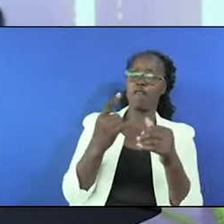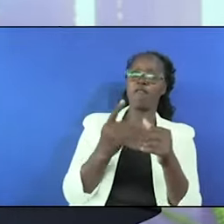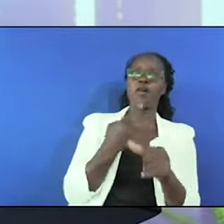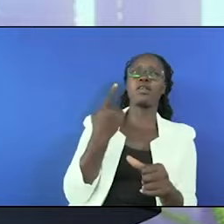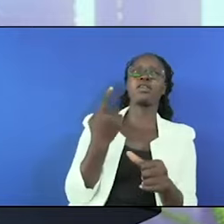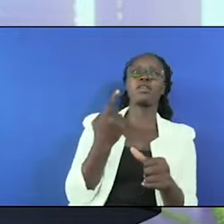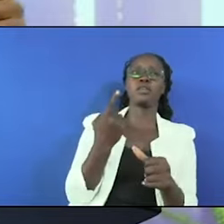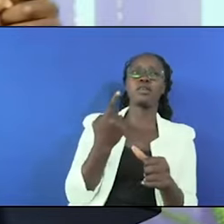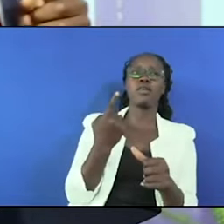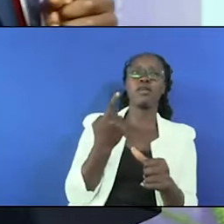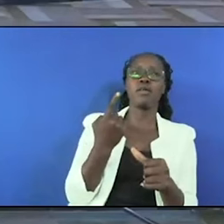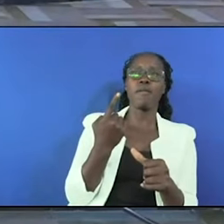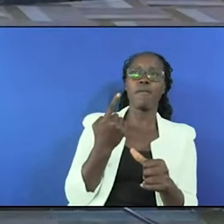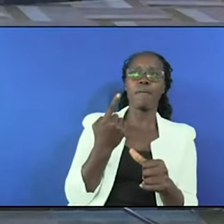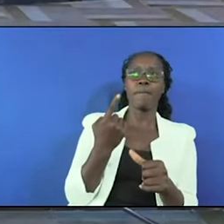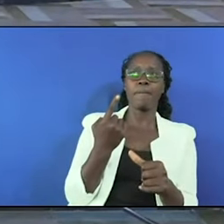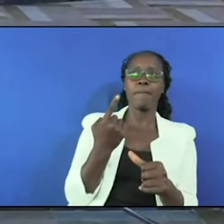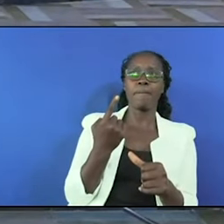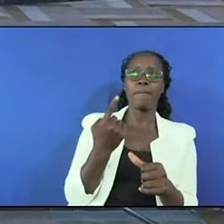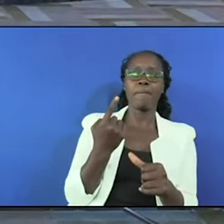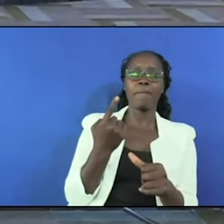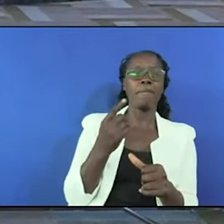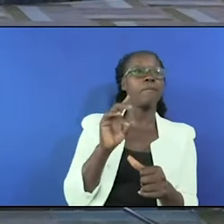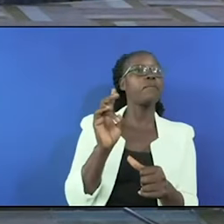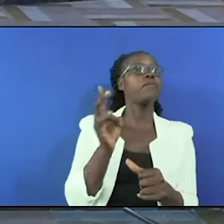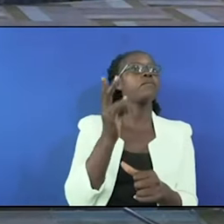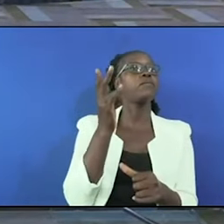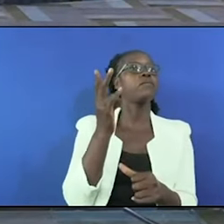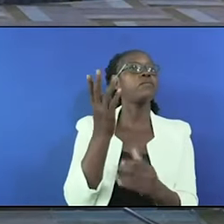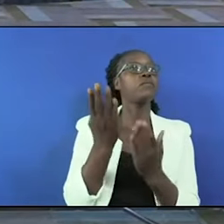first, hallelujah, Adventist